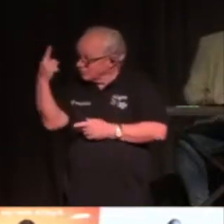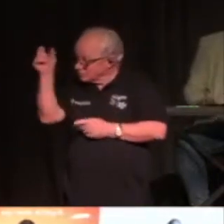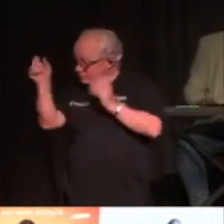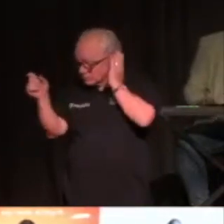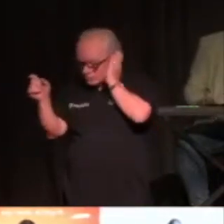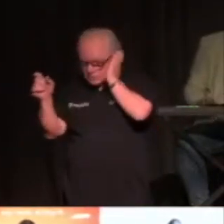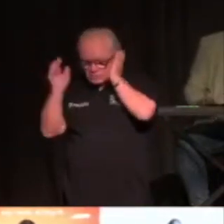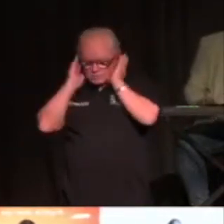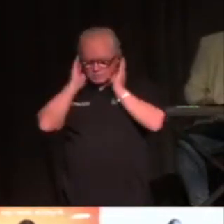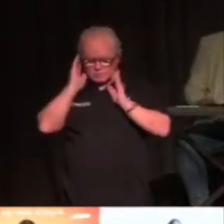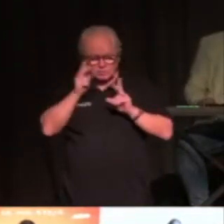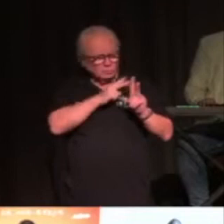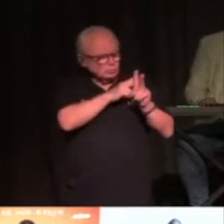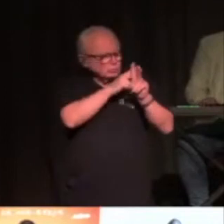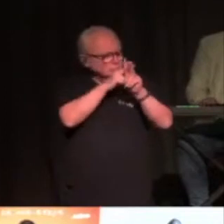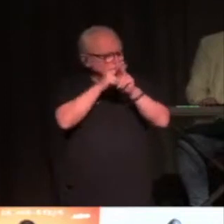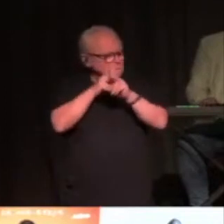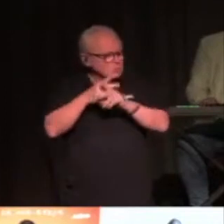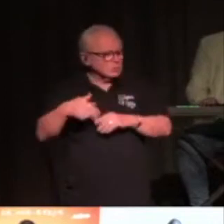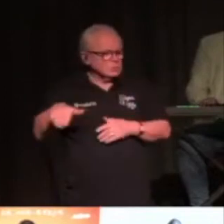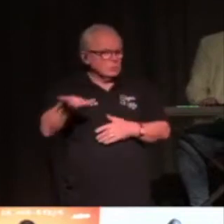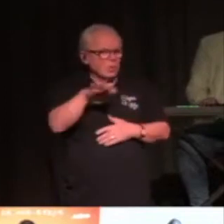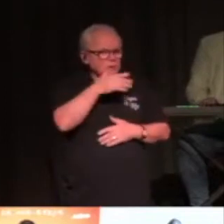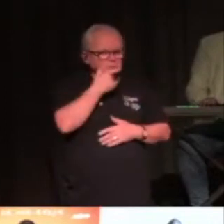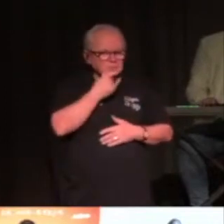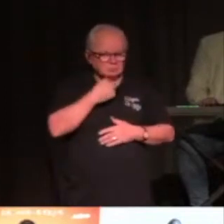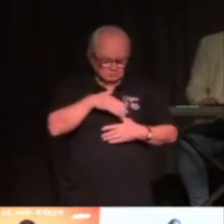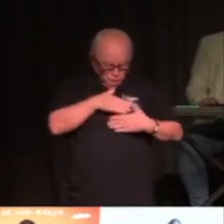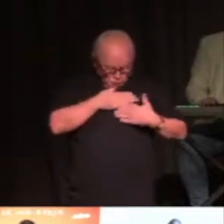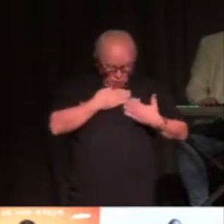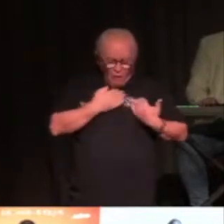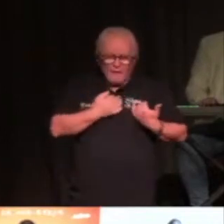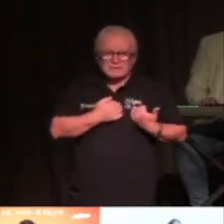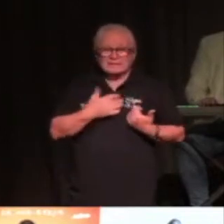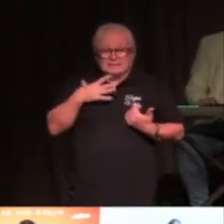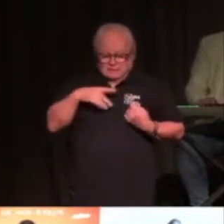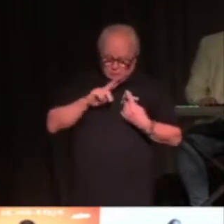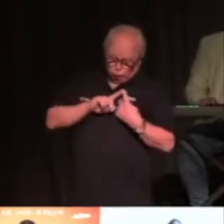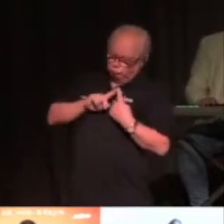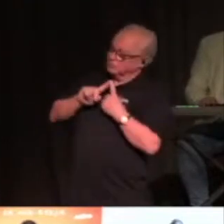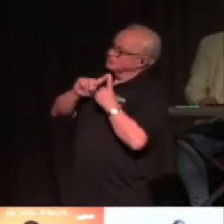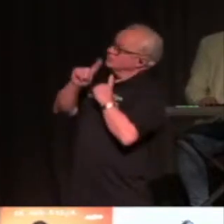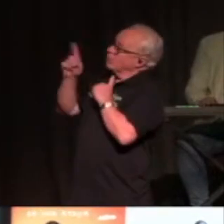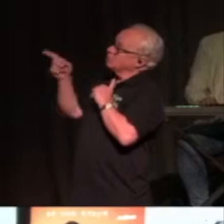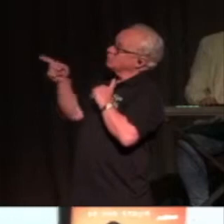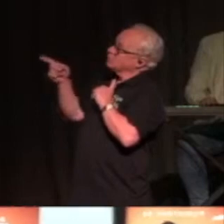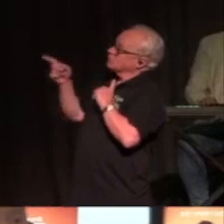out over all the folk. Somebody's heart. Well, we're going to leave